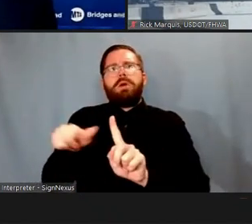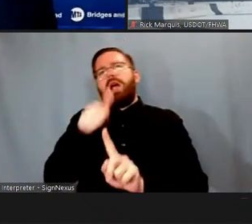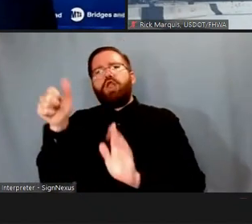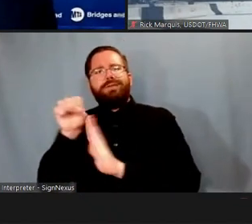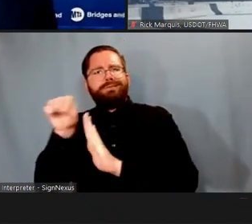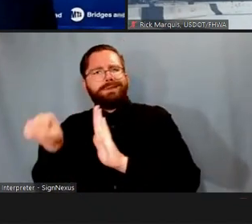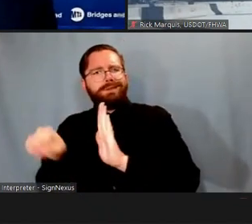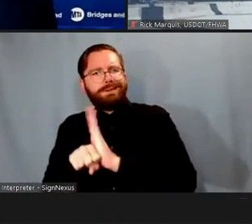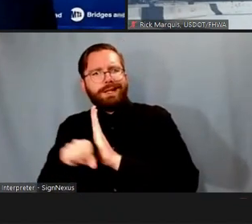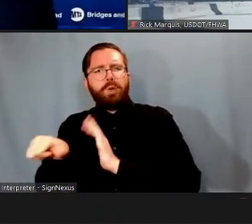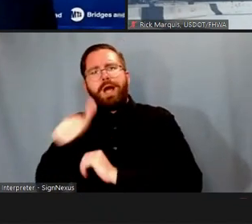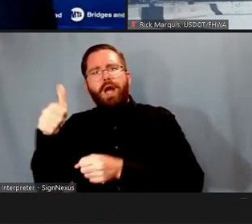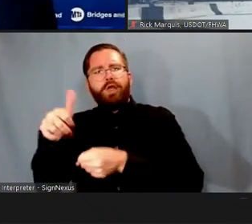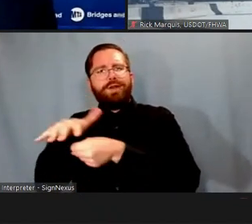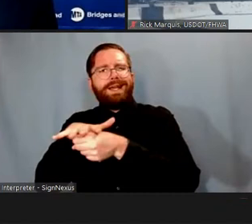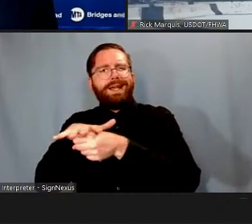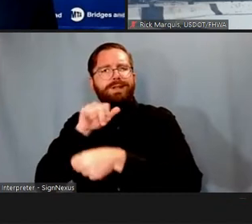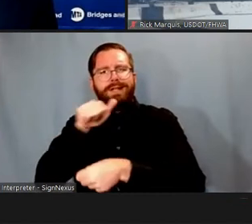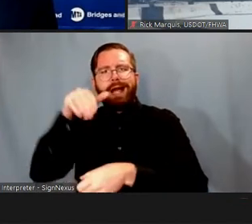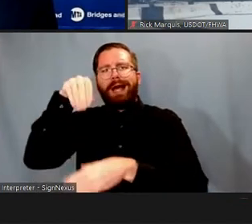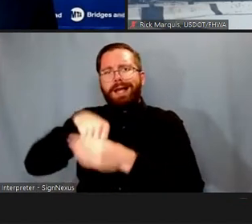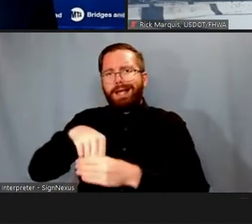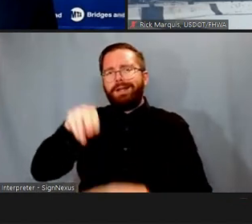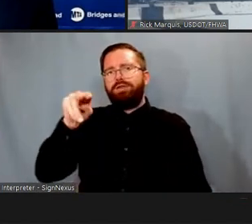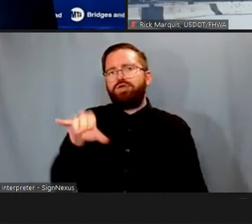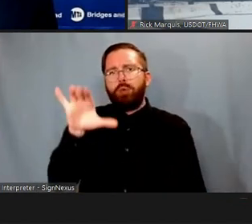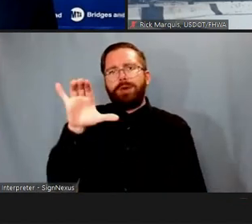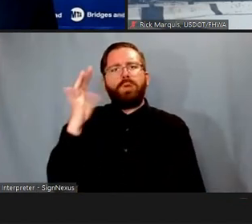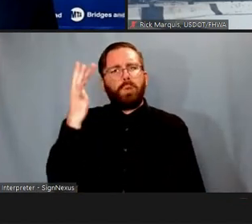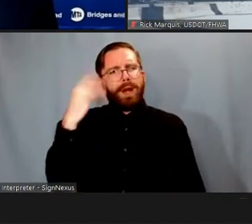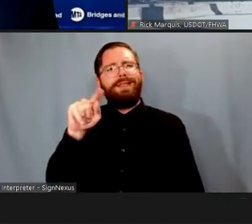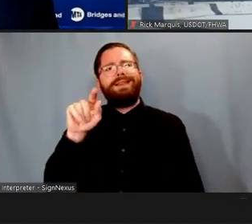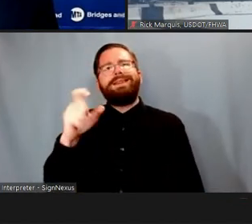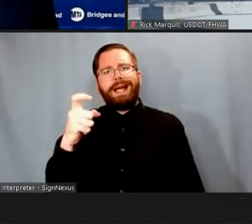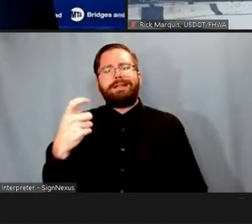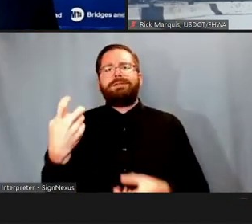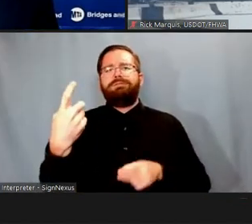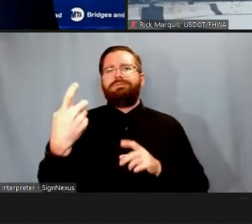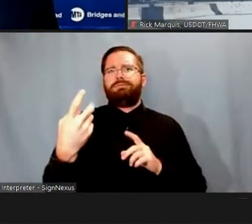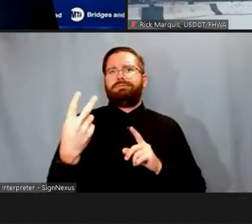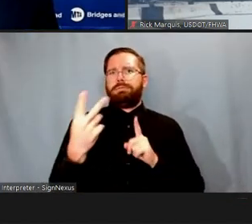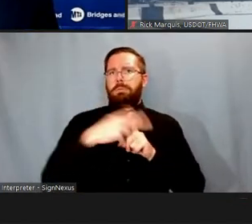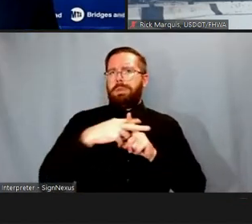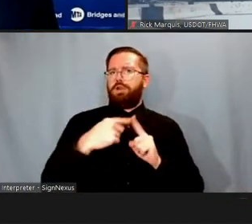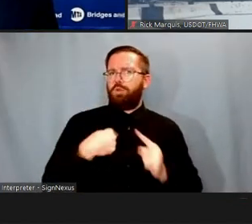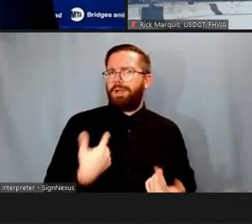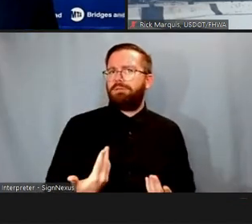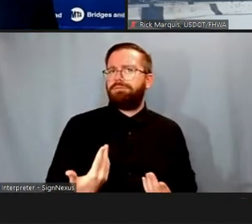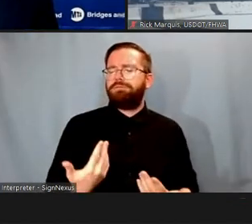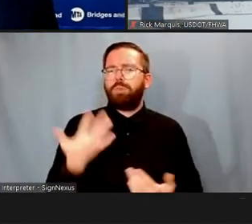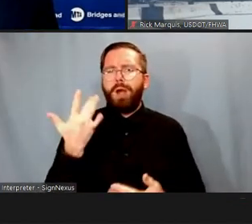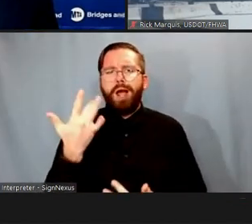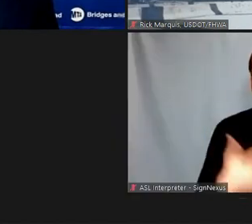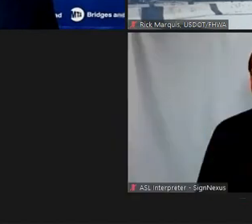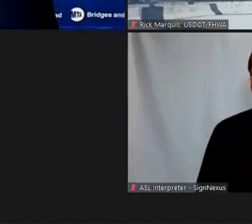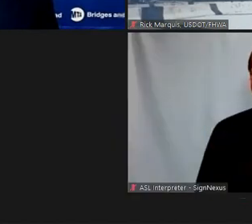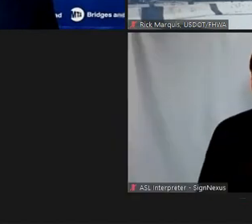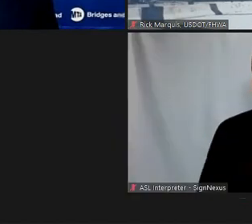city why should this attack be imposed on thank you